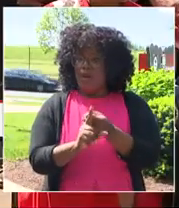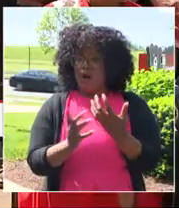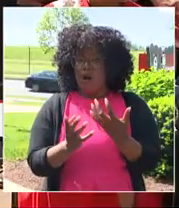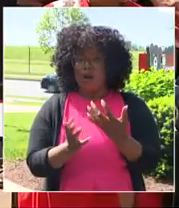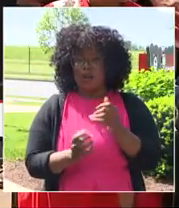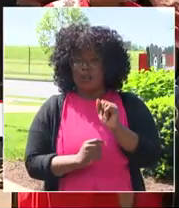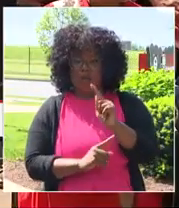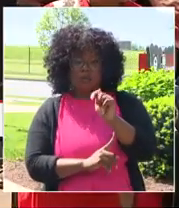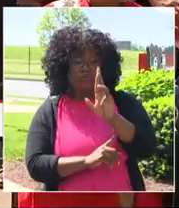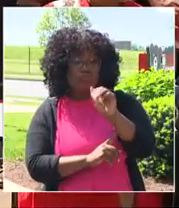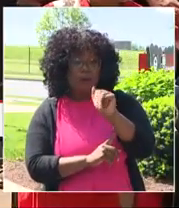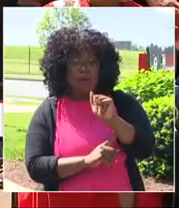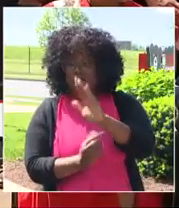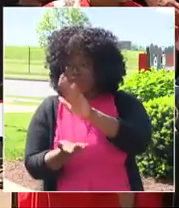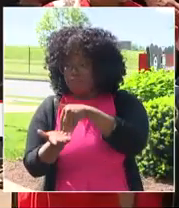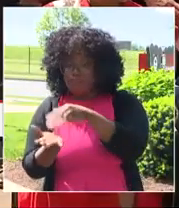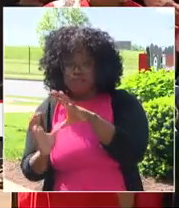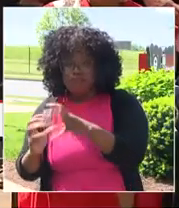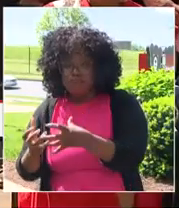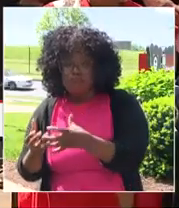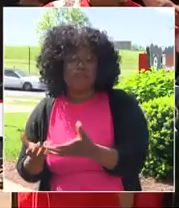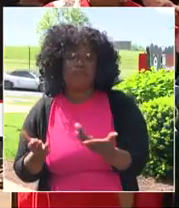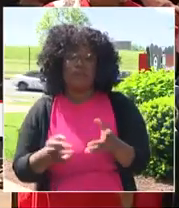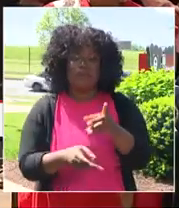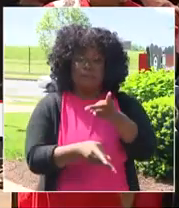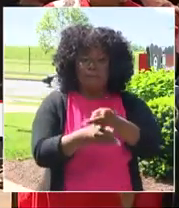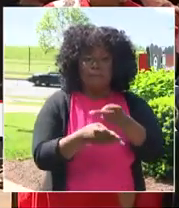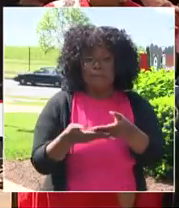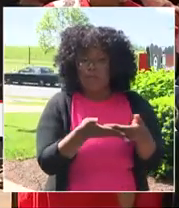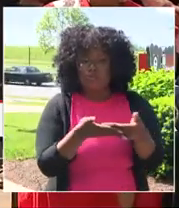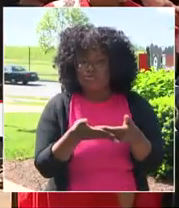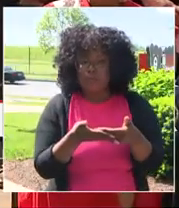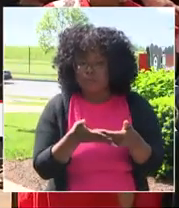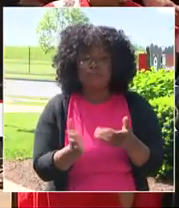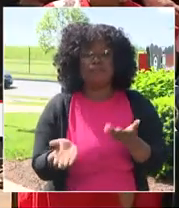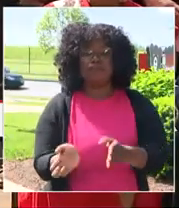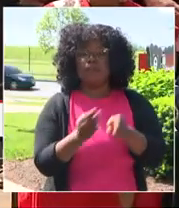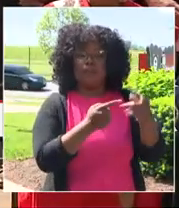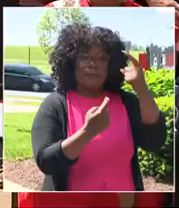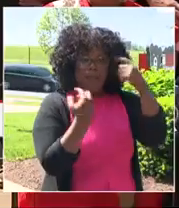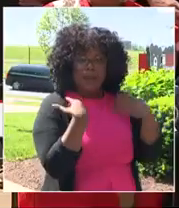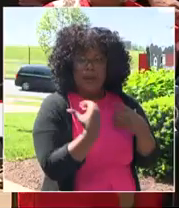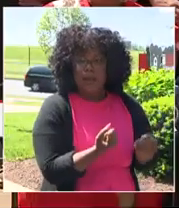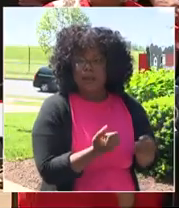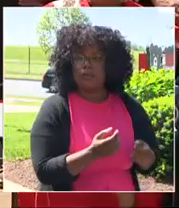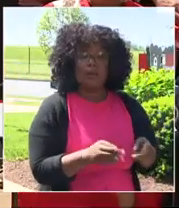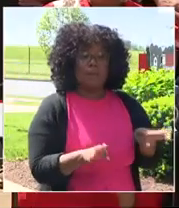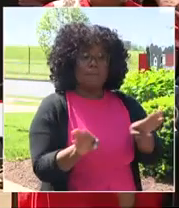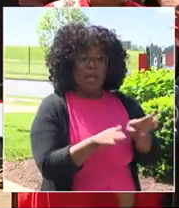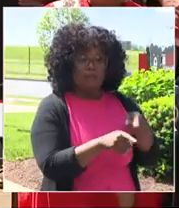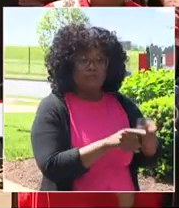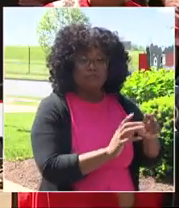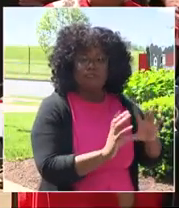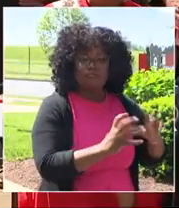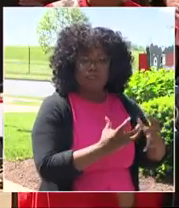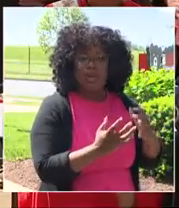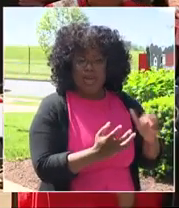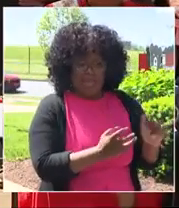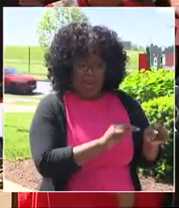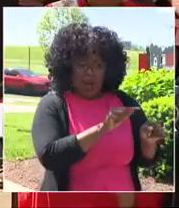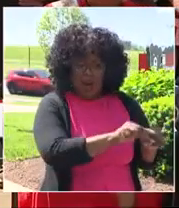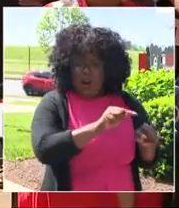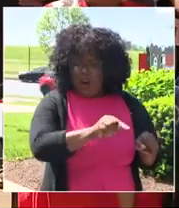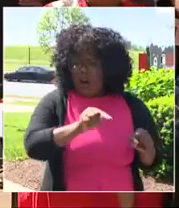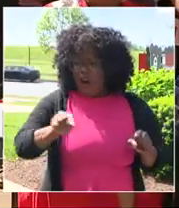health, primary care, and specialty care. Every single patient we see, Medicaid or not, is going to have less access to care